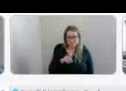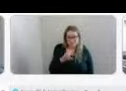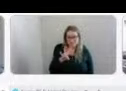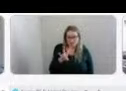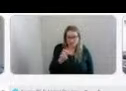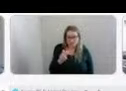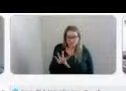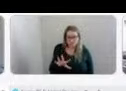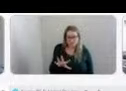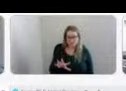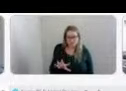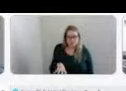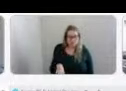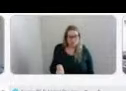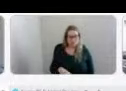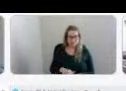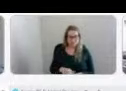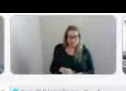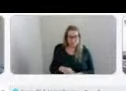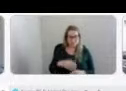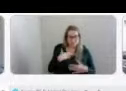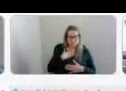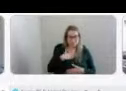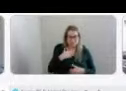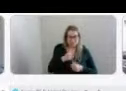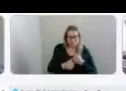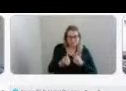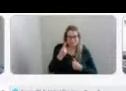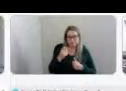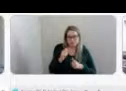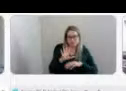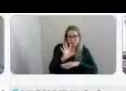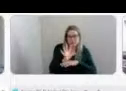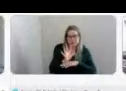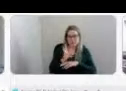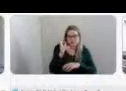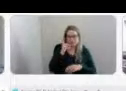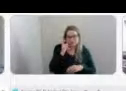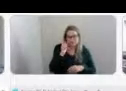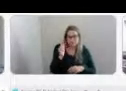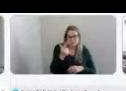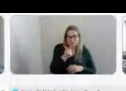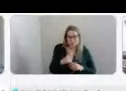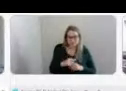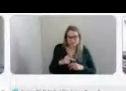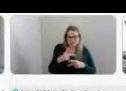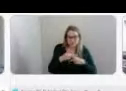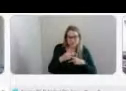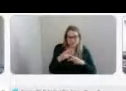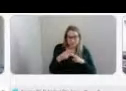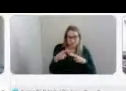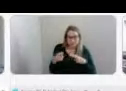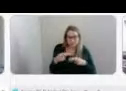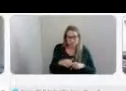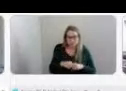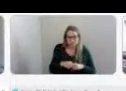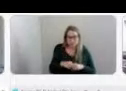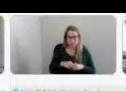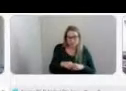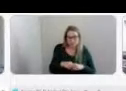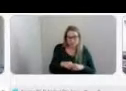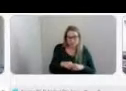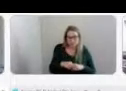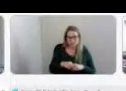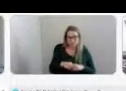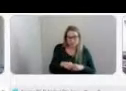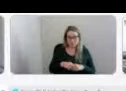done i i really appreciate everybody for keeping the cameras on listening to us so i'll keep it brief and i've changed my speech a little bit